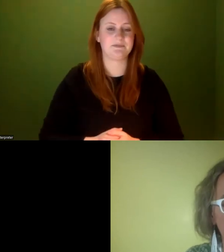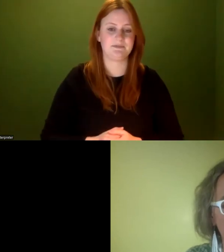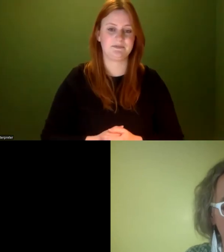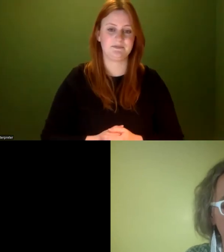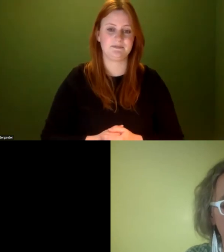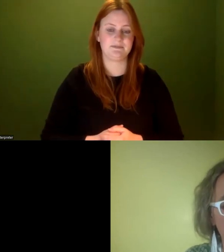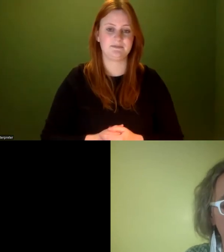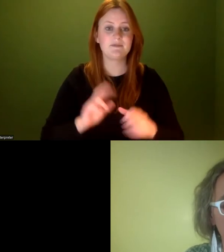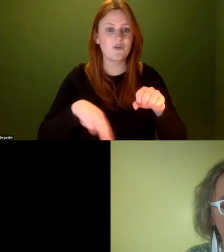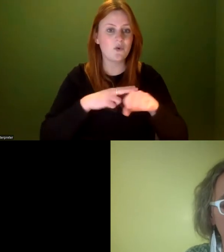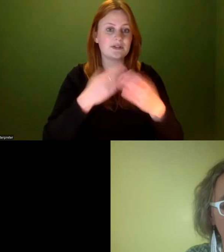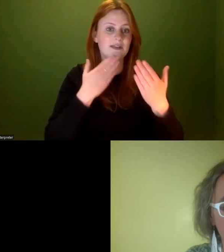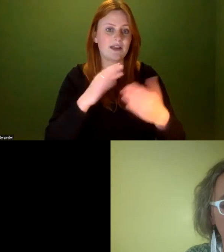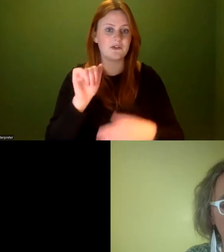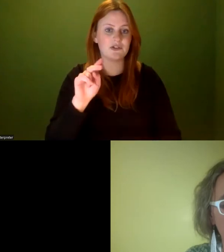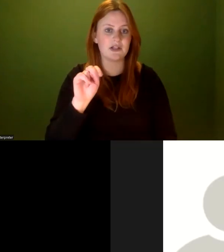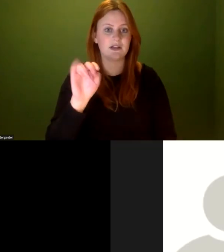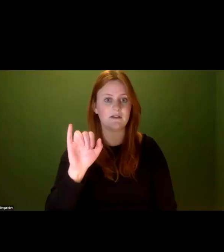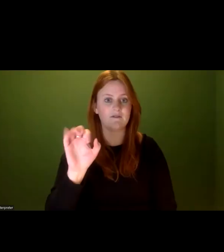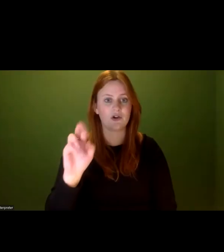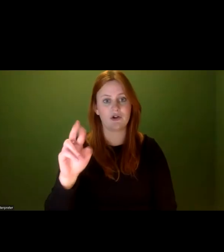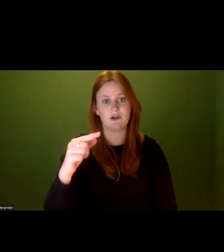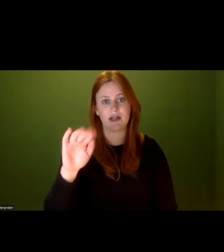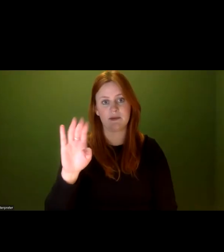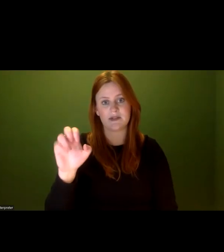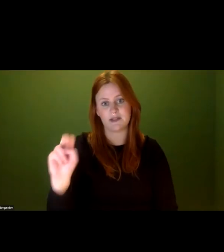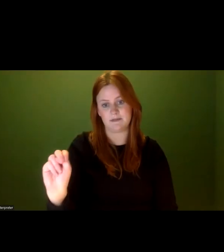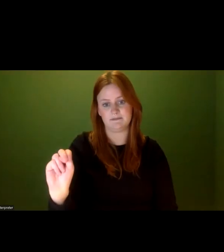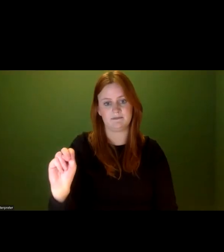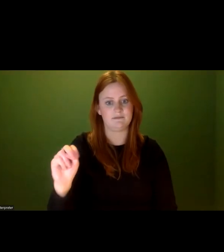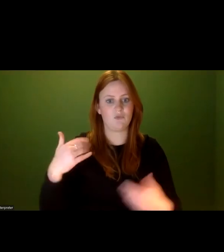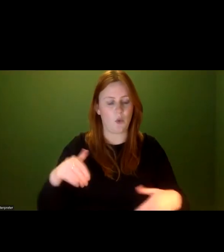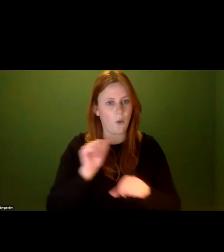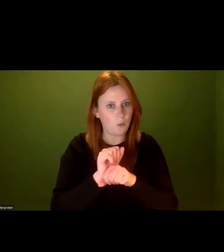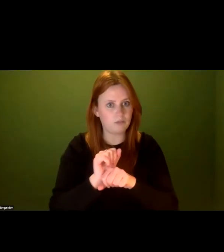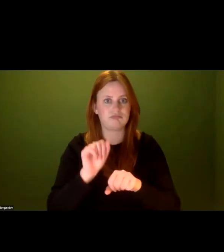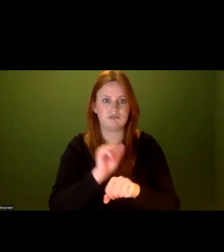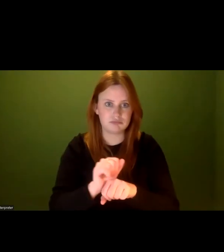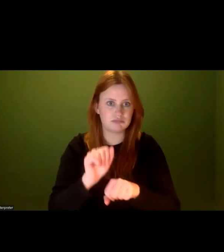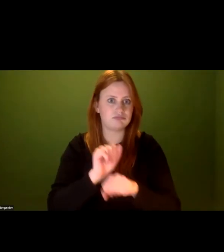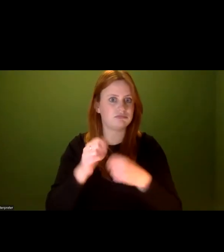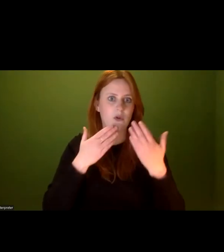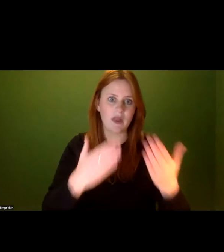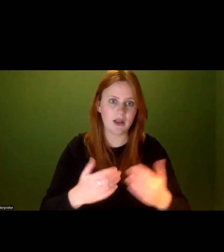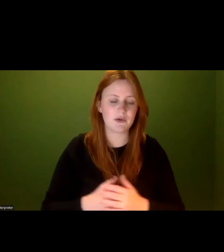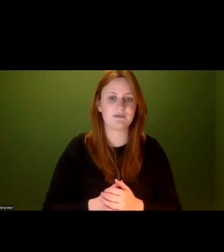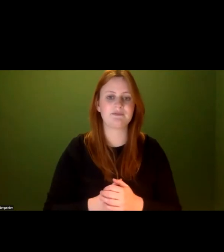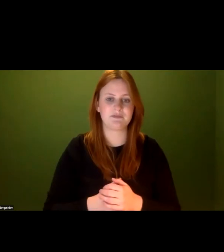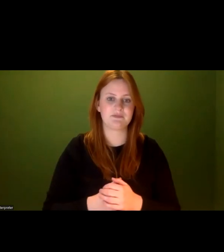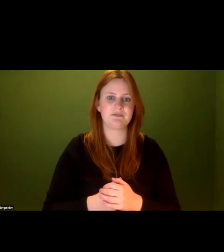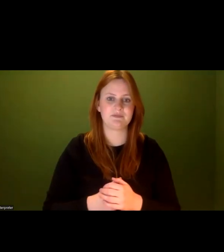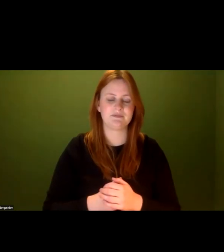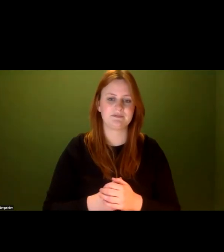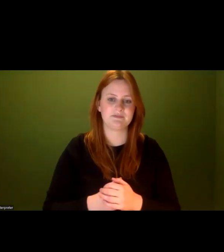say thank you to Jennifer Gibson and all her hard work in finally bringing this exhibition to